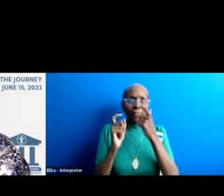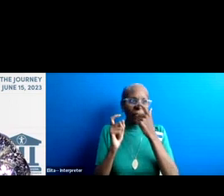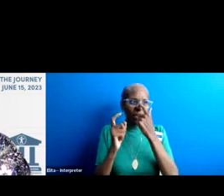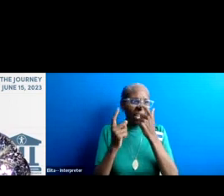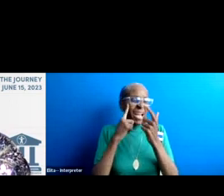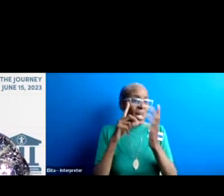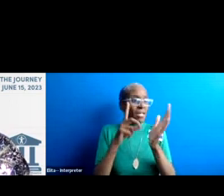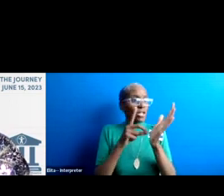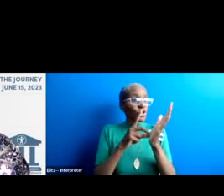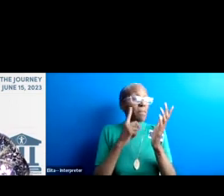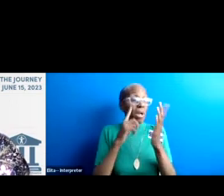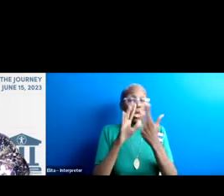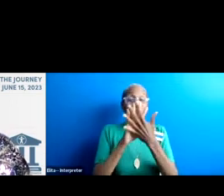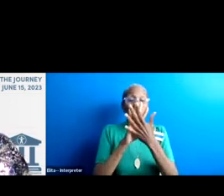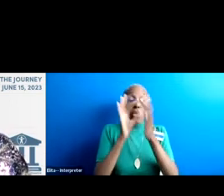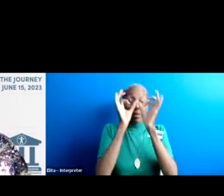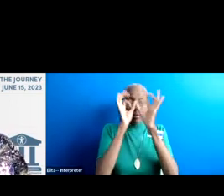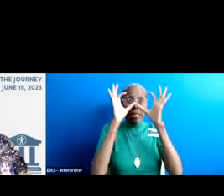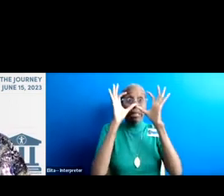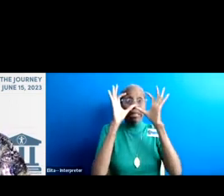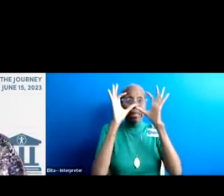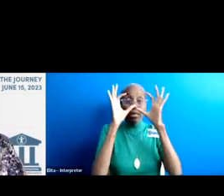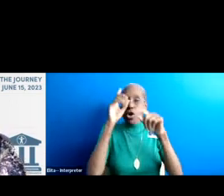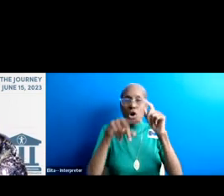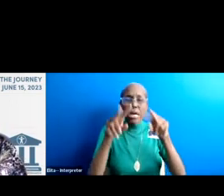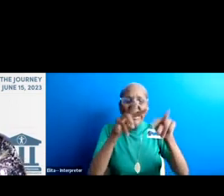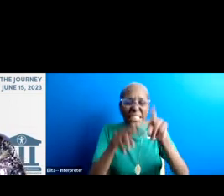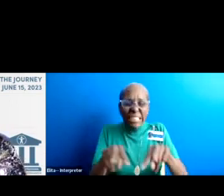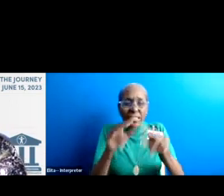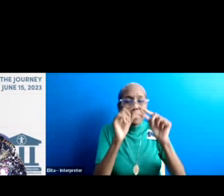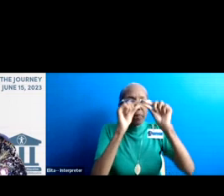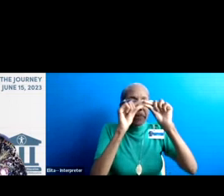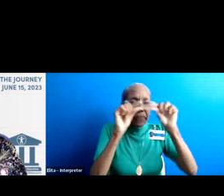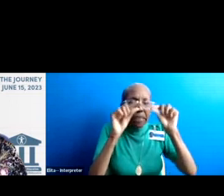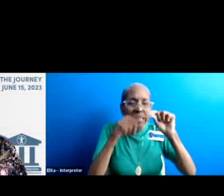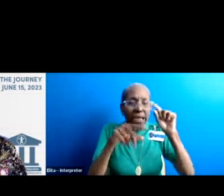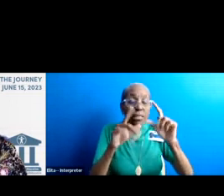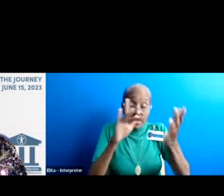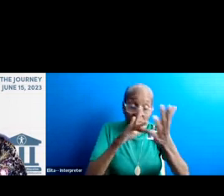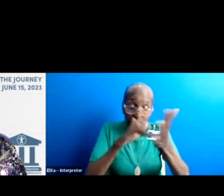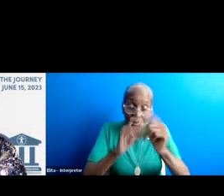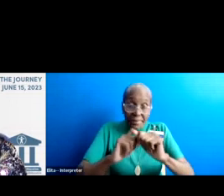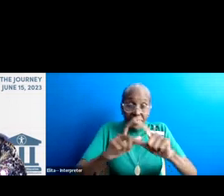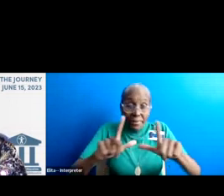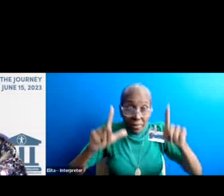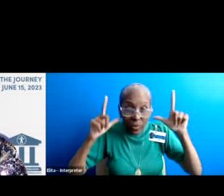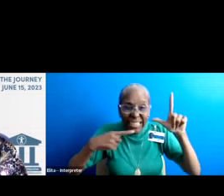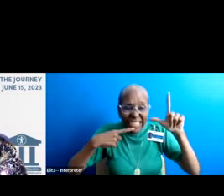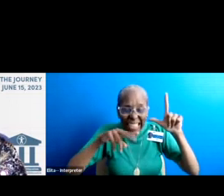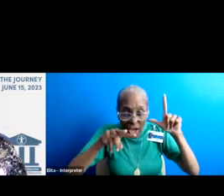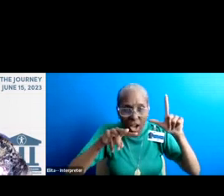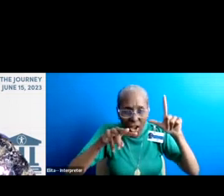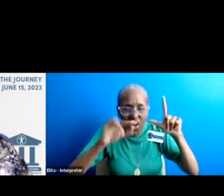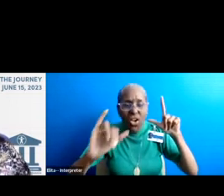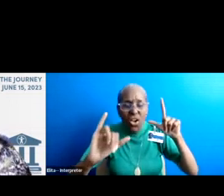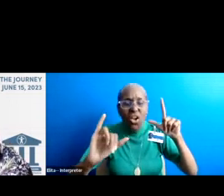eye doctor and my eyes are dilated and it's really hard to read this tiny font? So I'm like, what is this? What does this say right